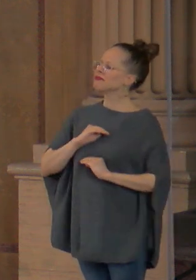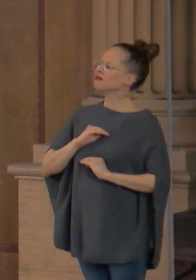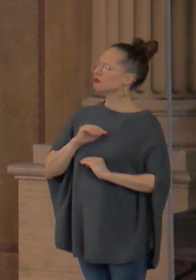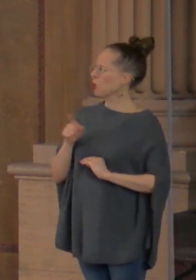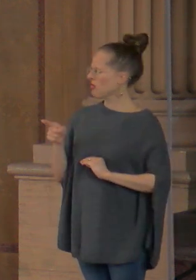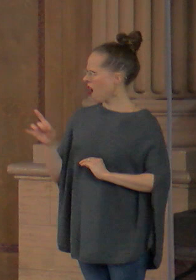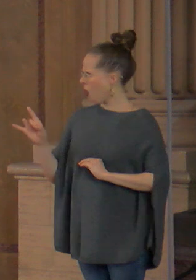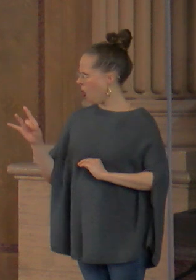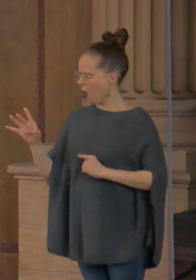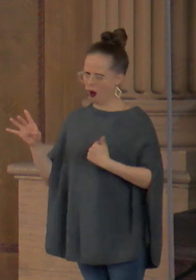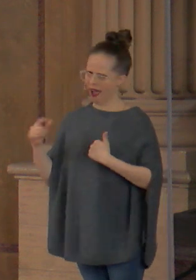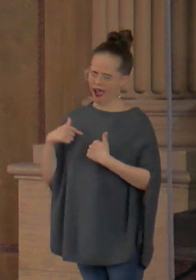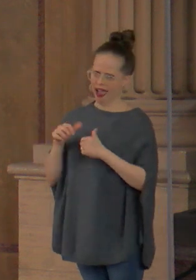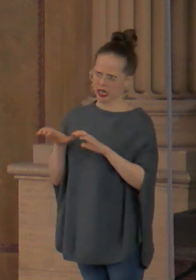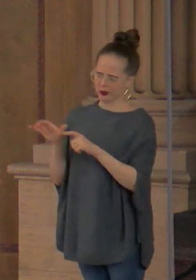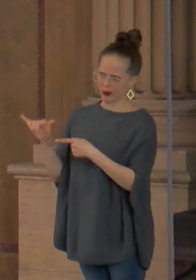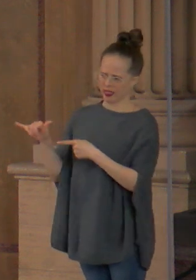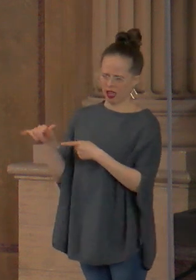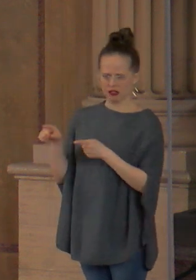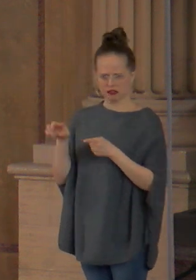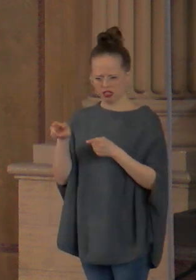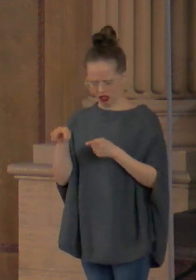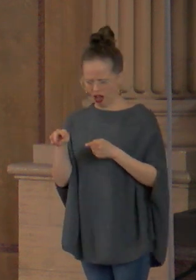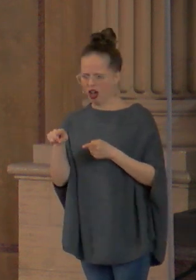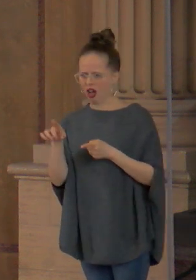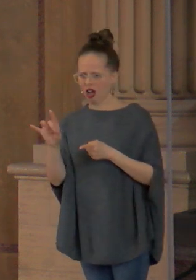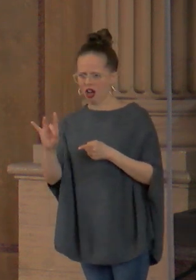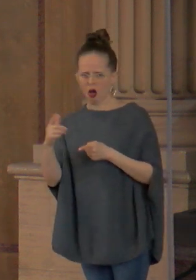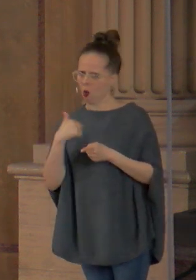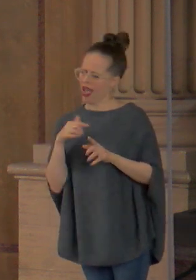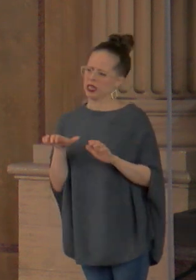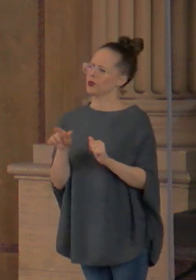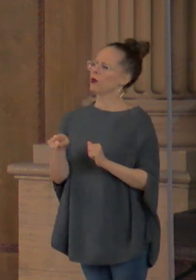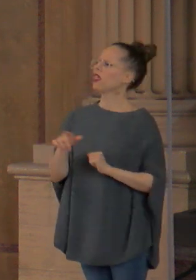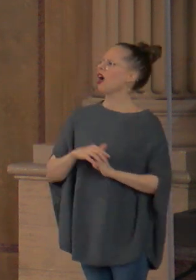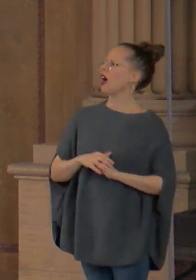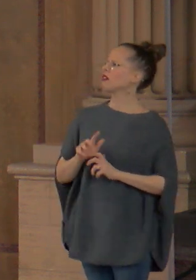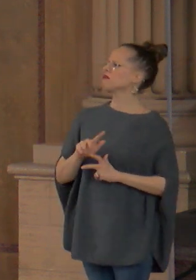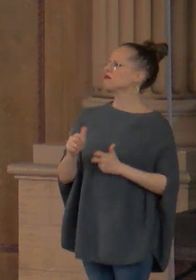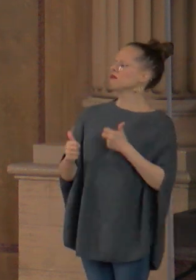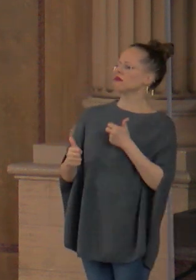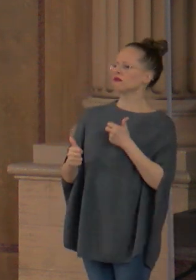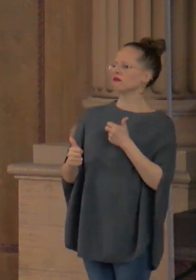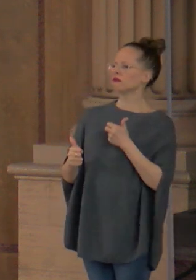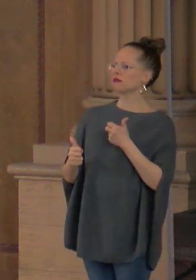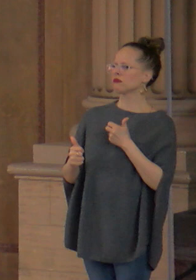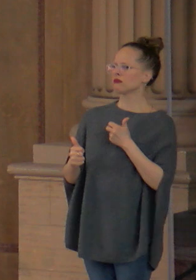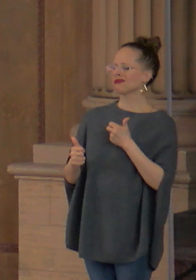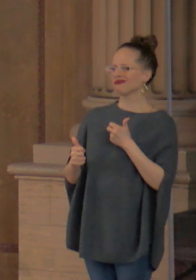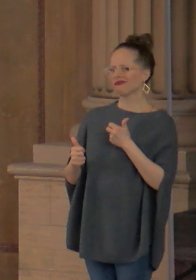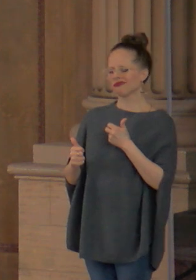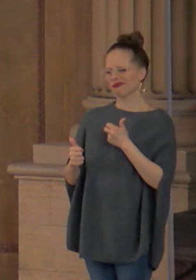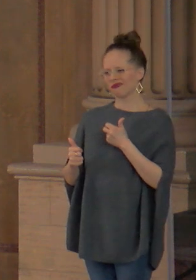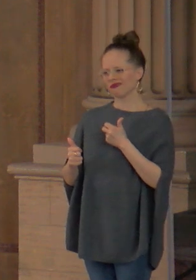those other people did. they do want to persecute those who have free grace just like the Pharisees persecuted Jesus.